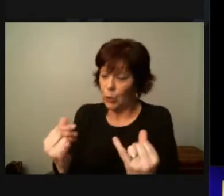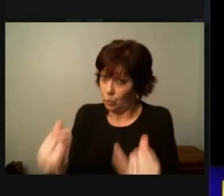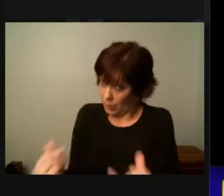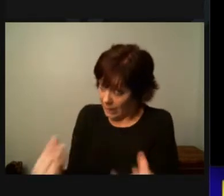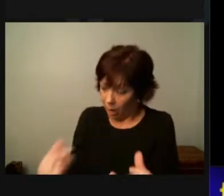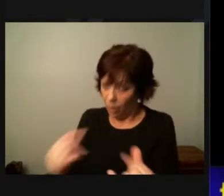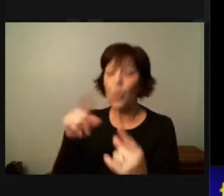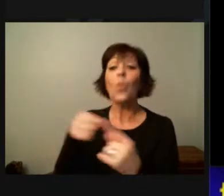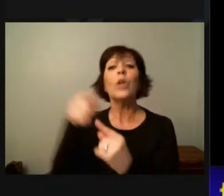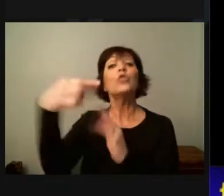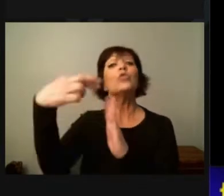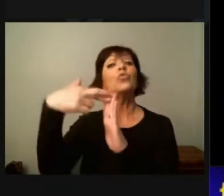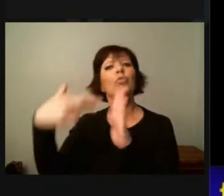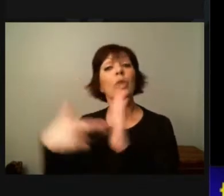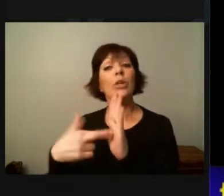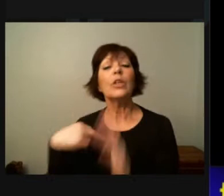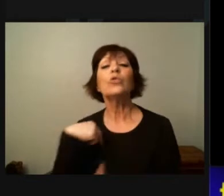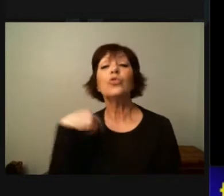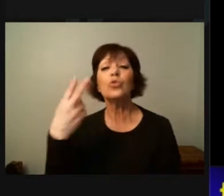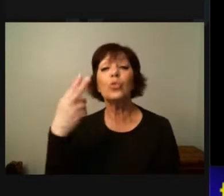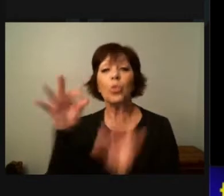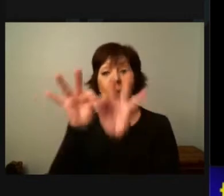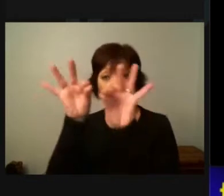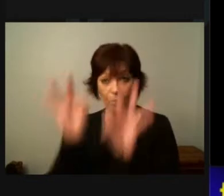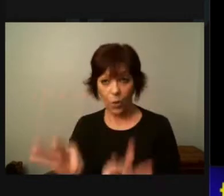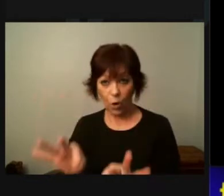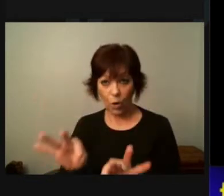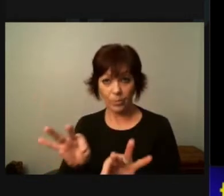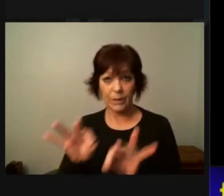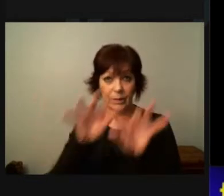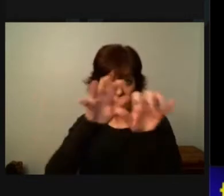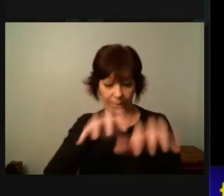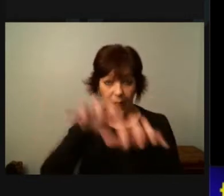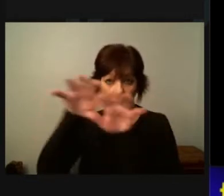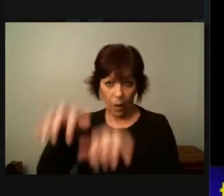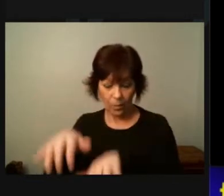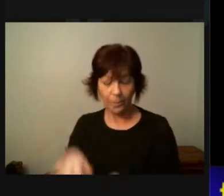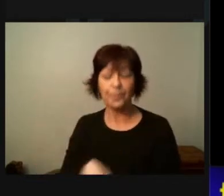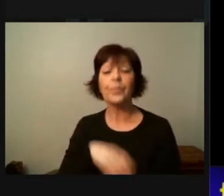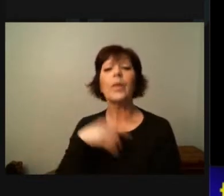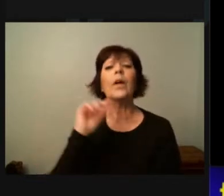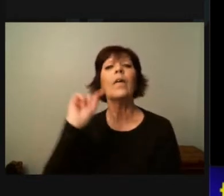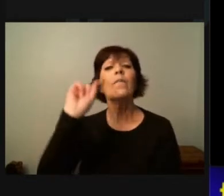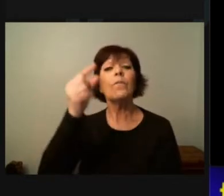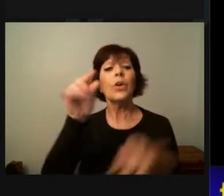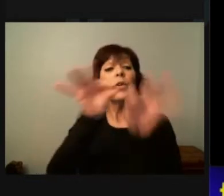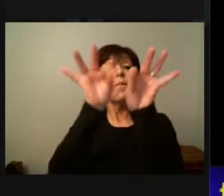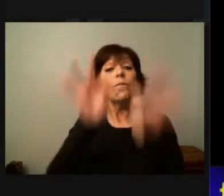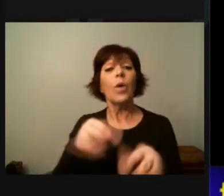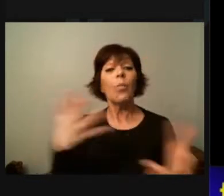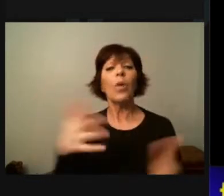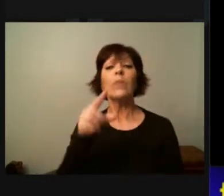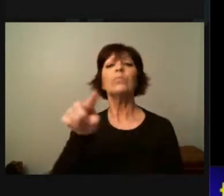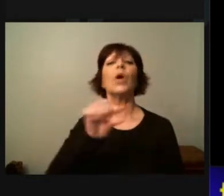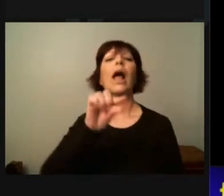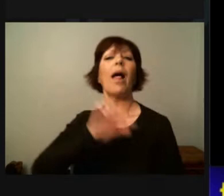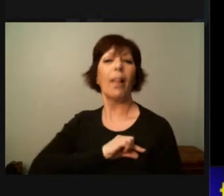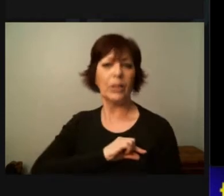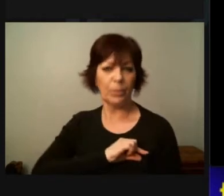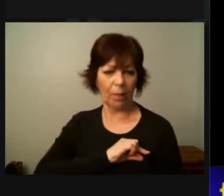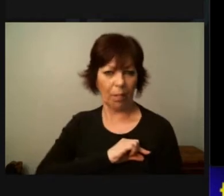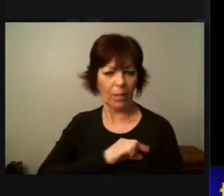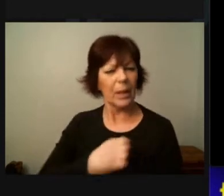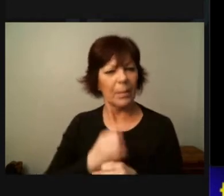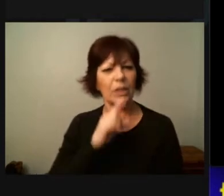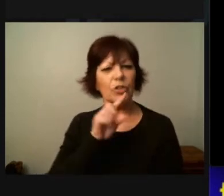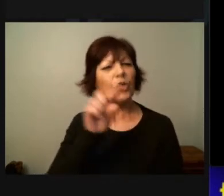you register, there are 2 forms that you need to fill out. The first form is an eligibility form to make sure